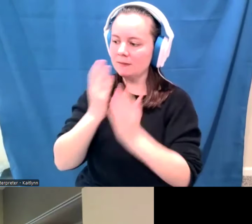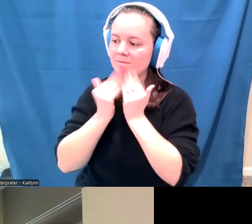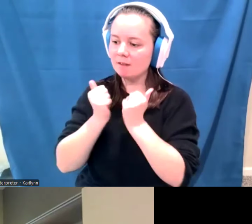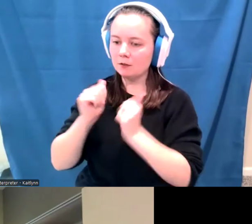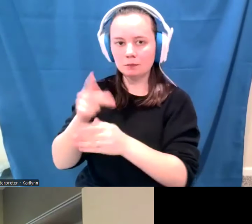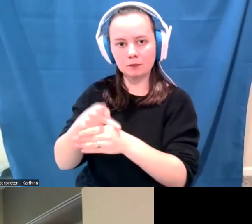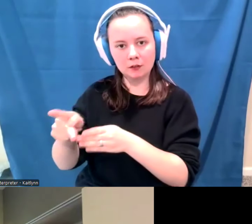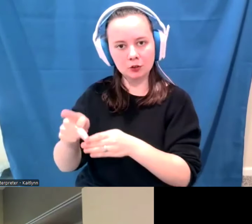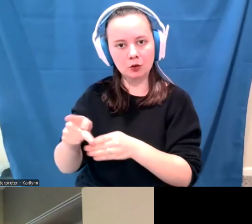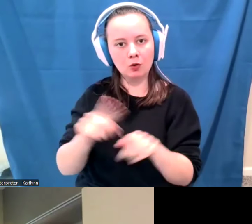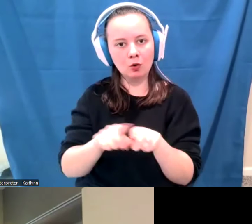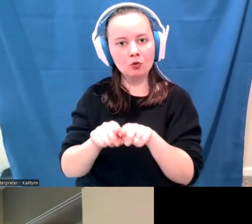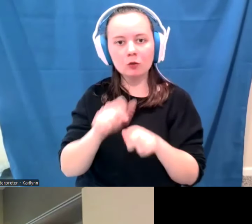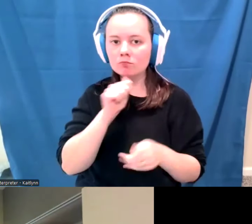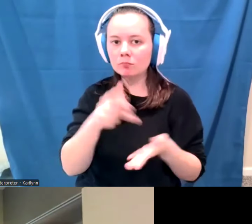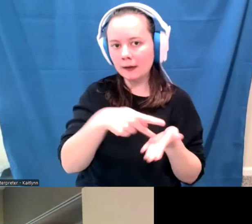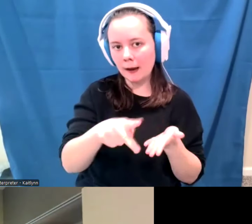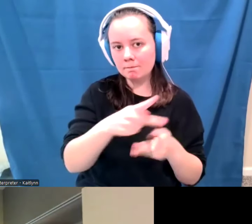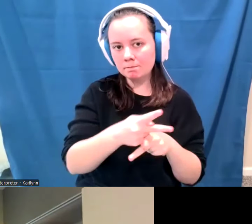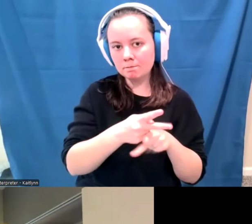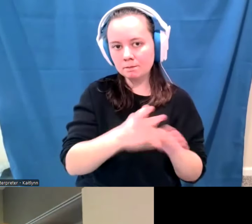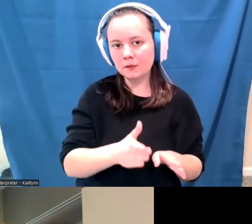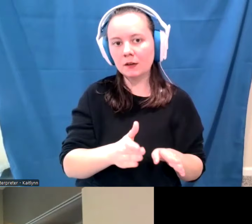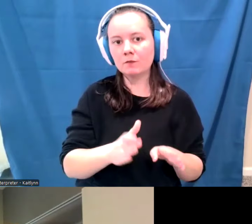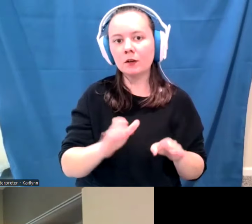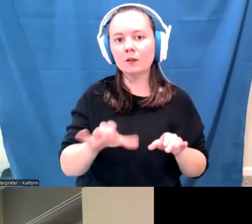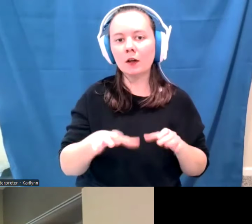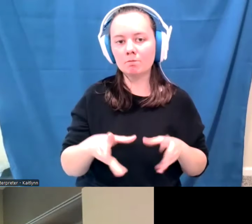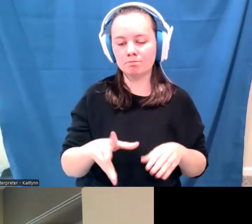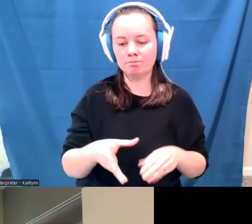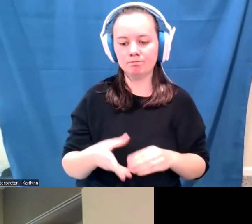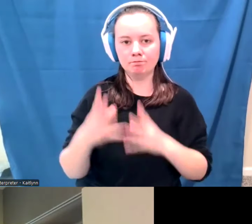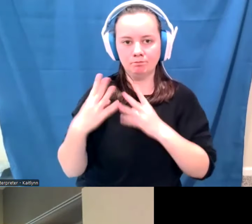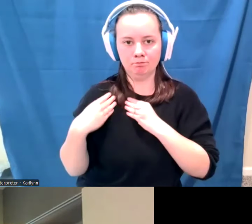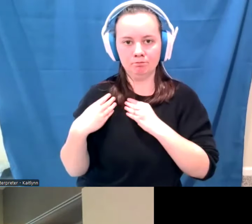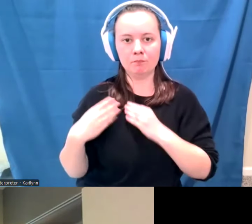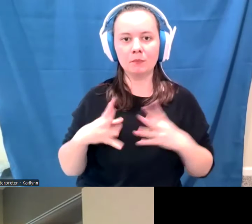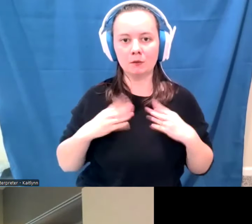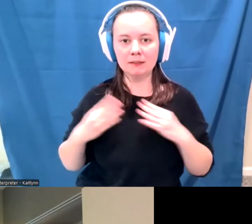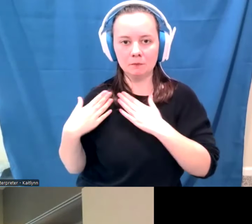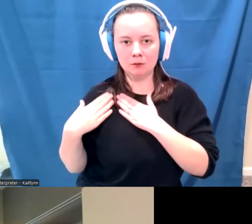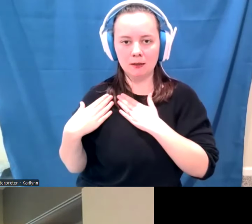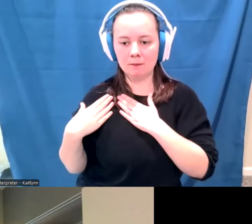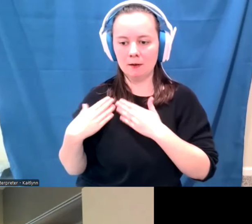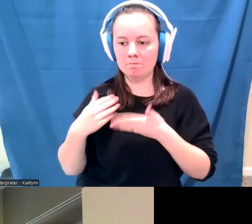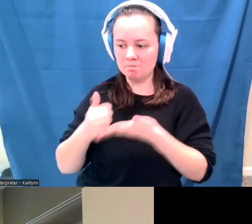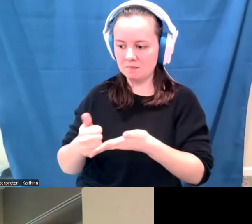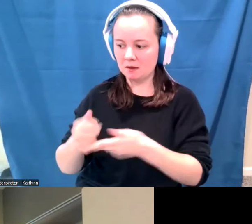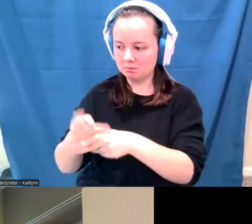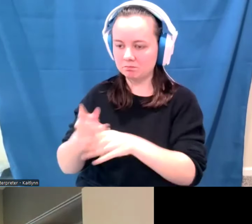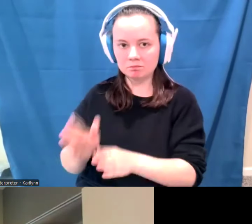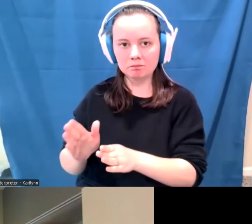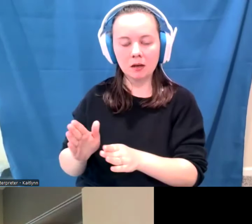caregivers who play a critical role in alleviating the demand for paid direct care professionals. And I'll note that